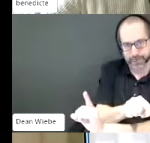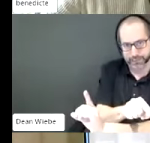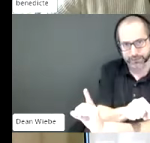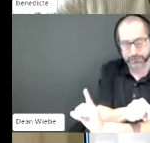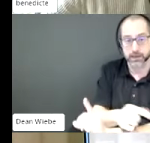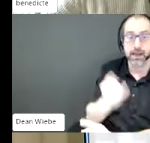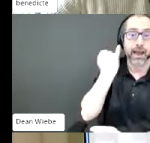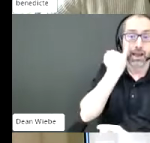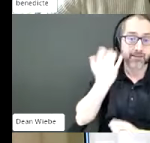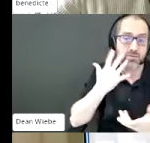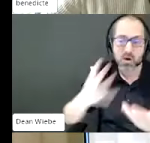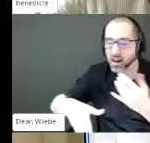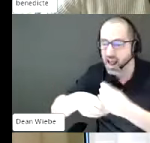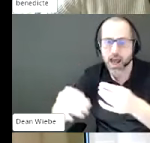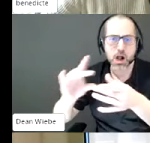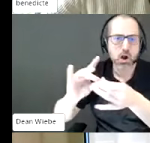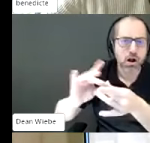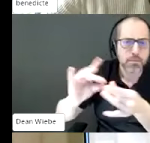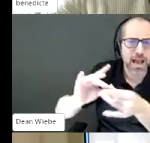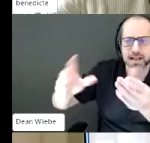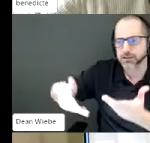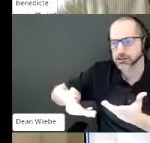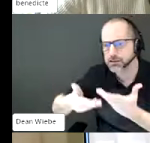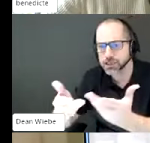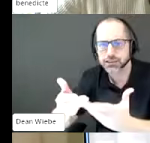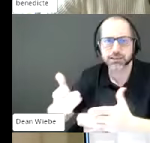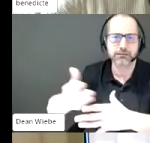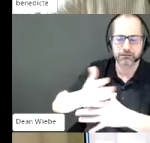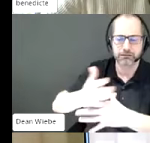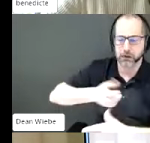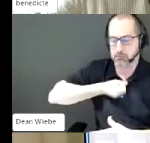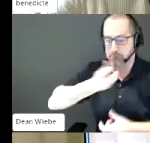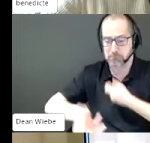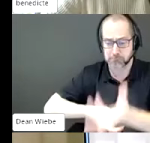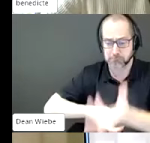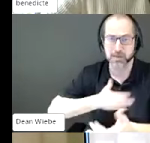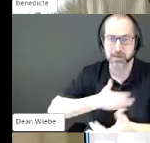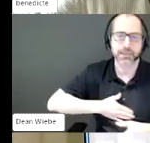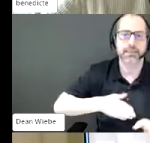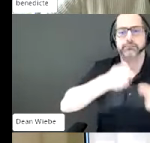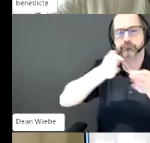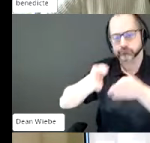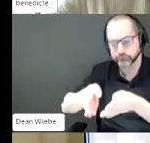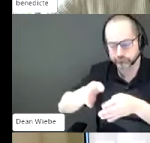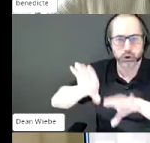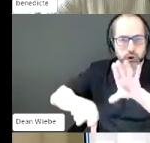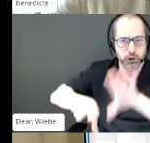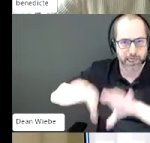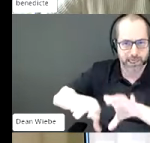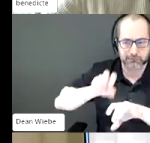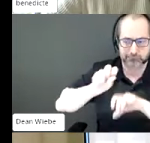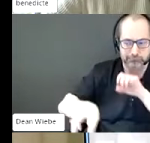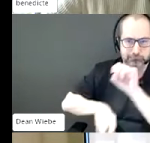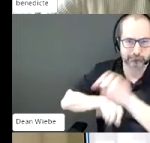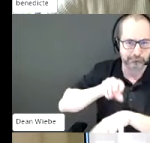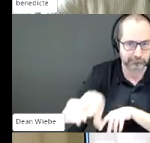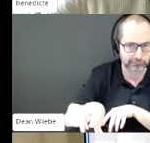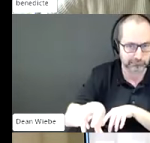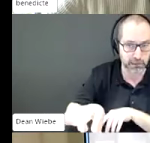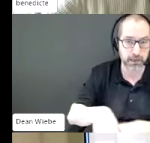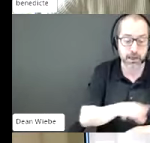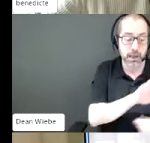a comment or a suggestion or have something to share, please put that in the chat box. Benedict will be monitoring both